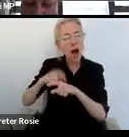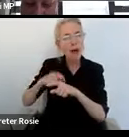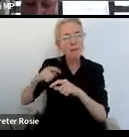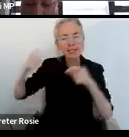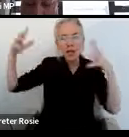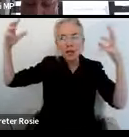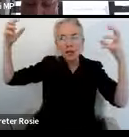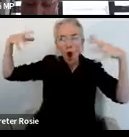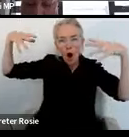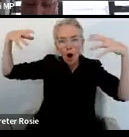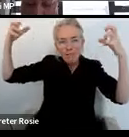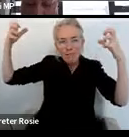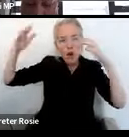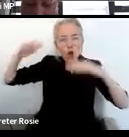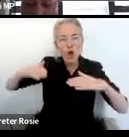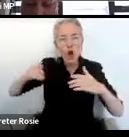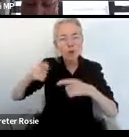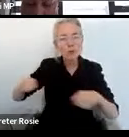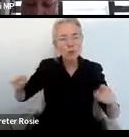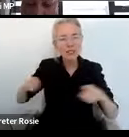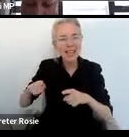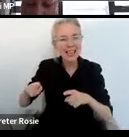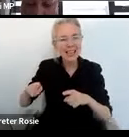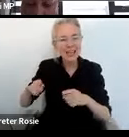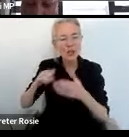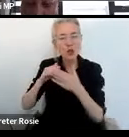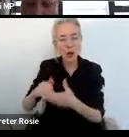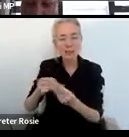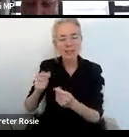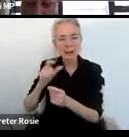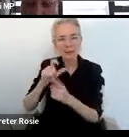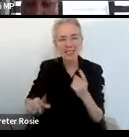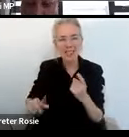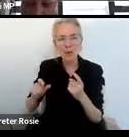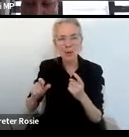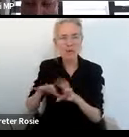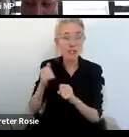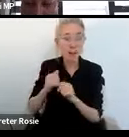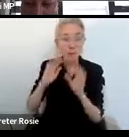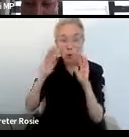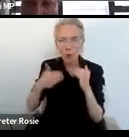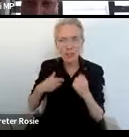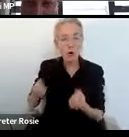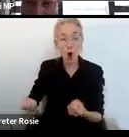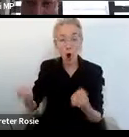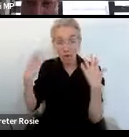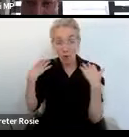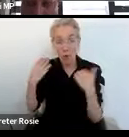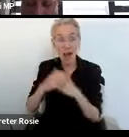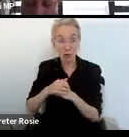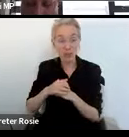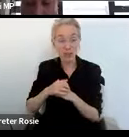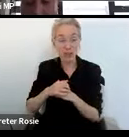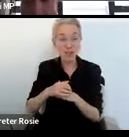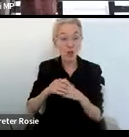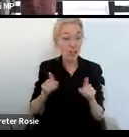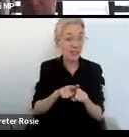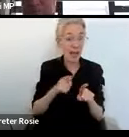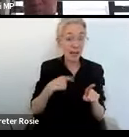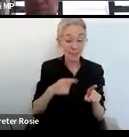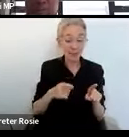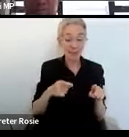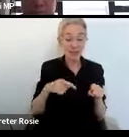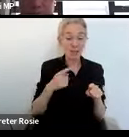And the other thing, just to wrap up the business comment, businesses already have the problem, so to speak. On average, 15% of